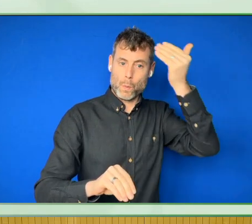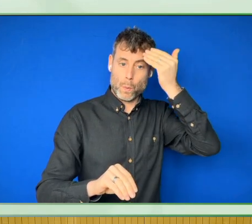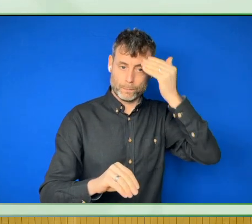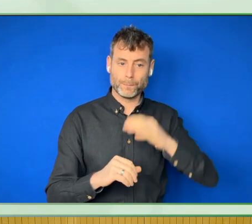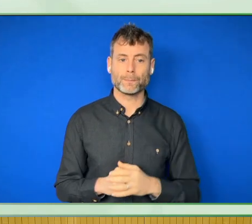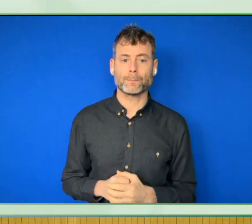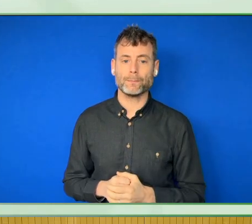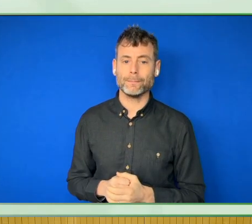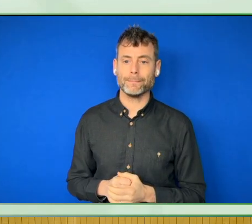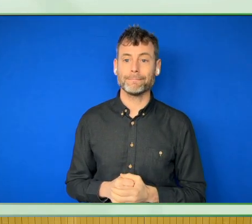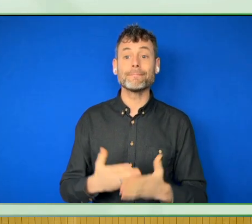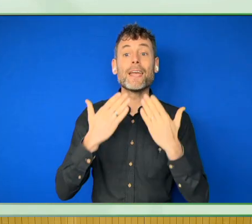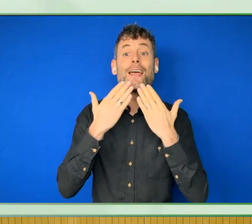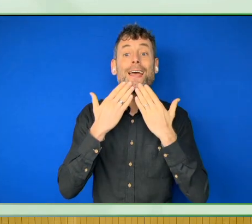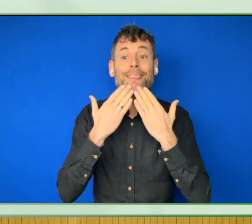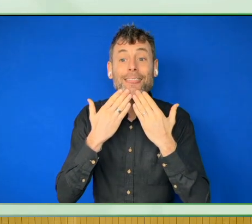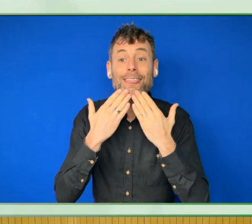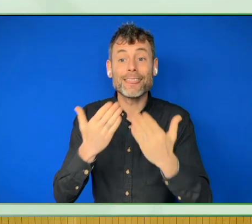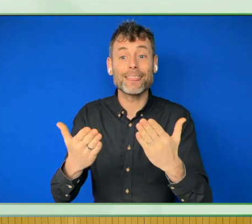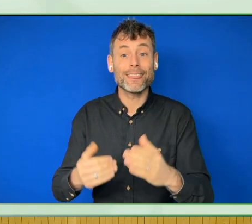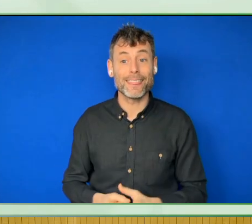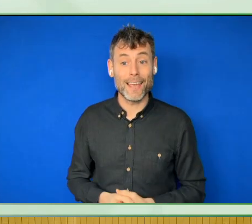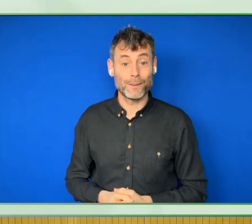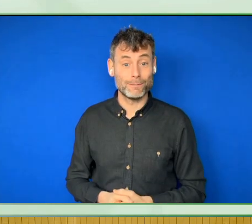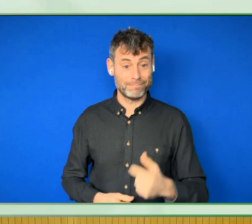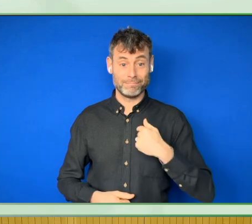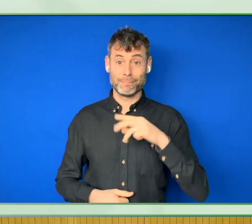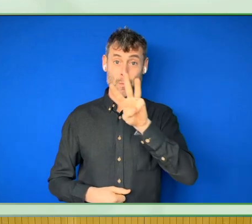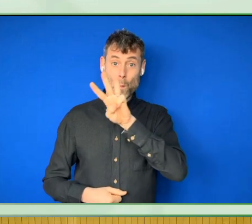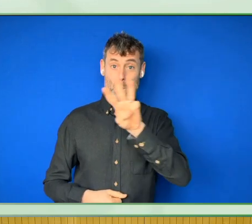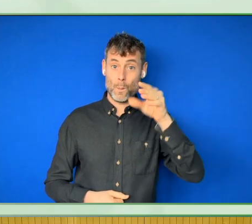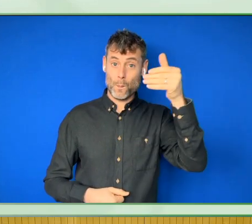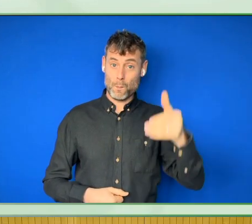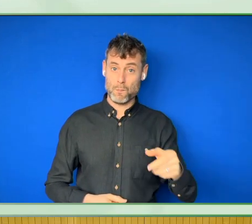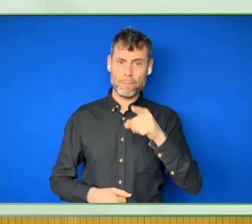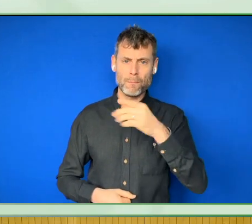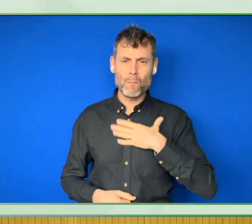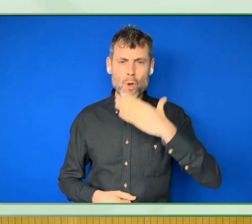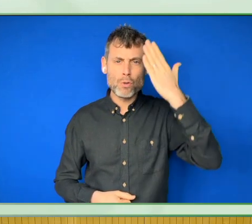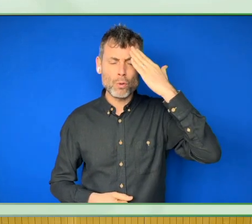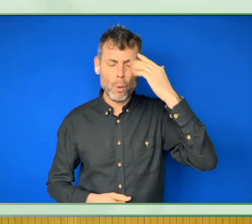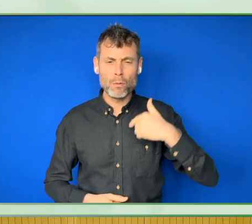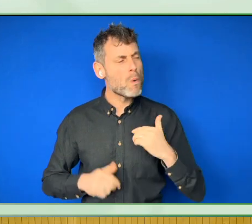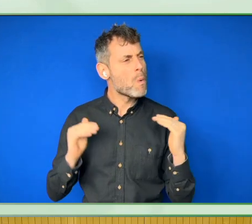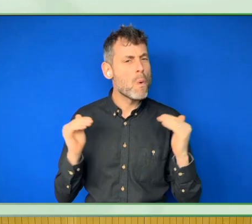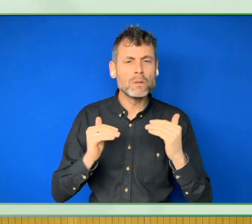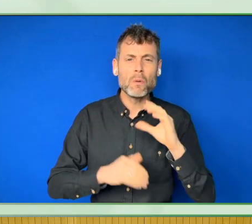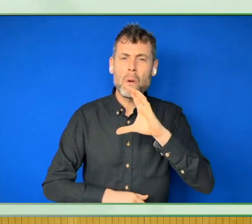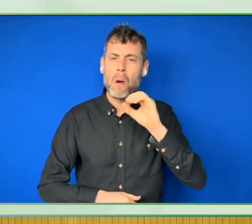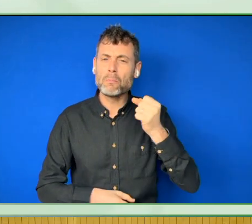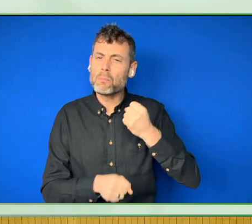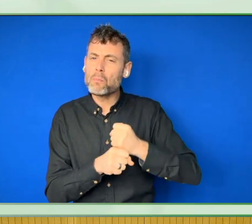So thank you. This is our website where you can know more about us. Oh, there's not any